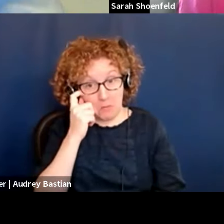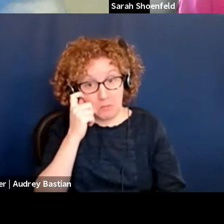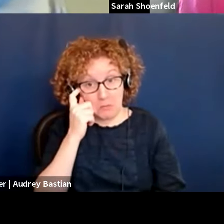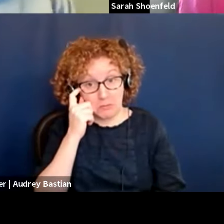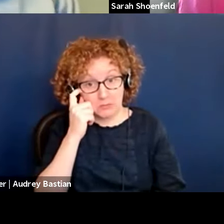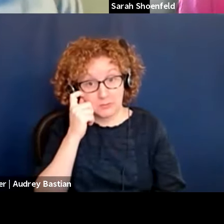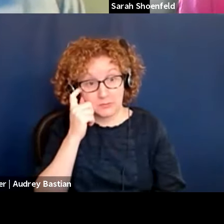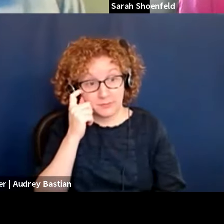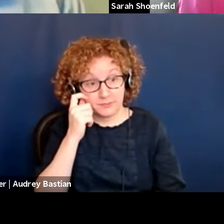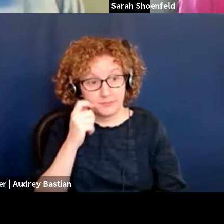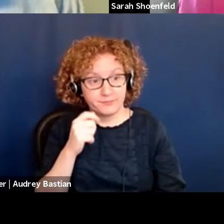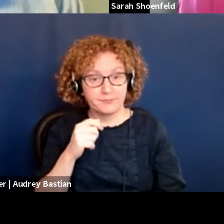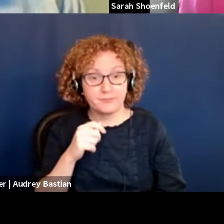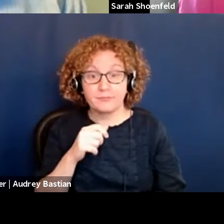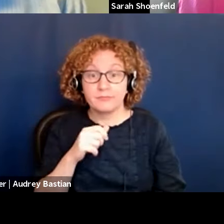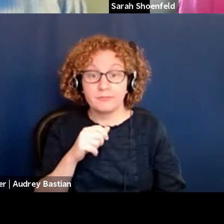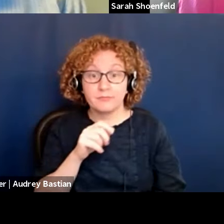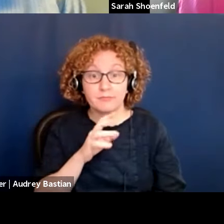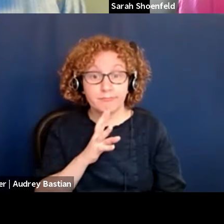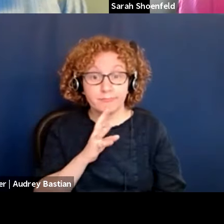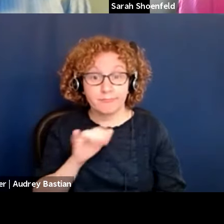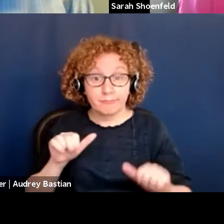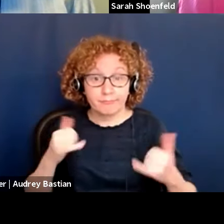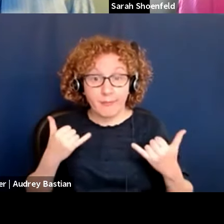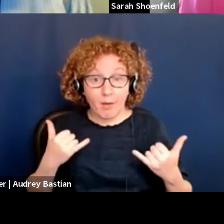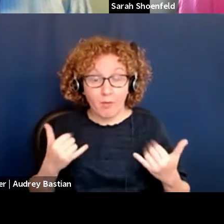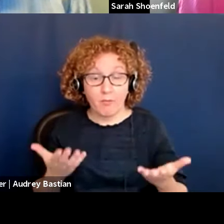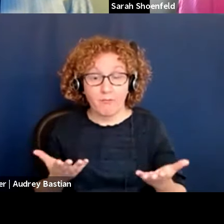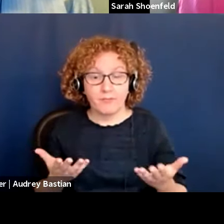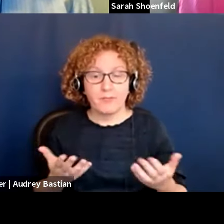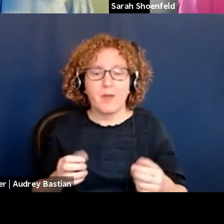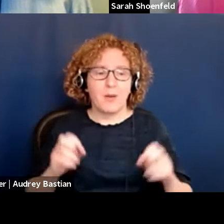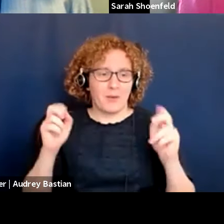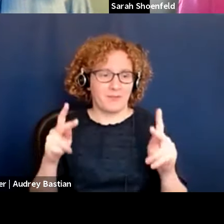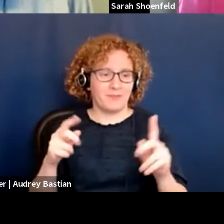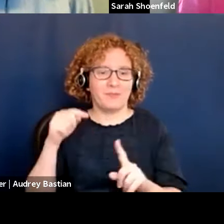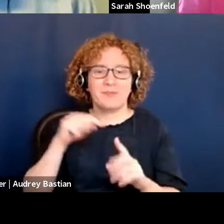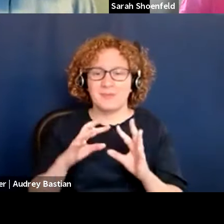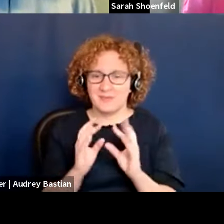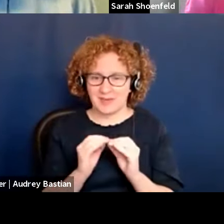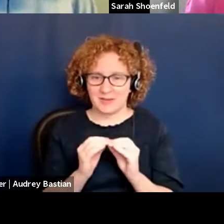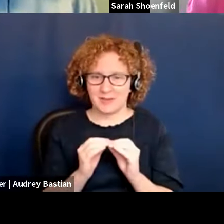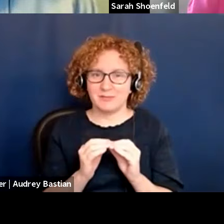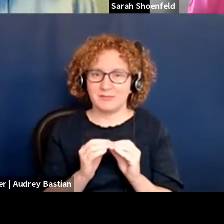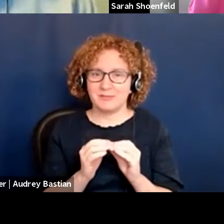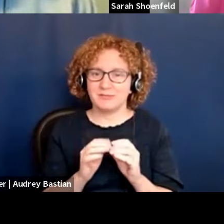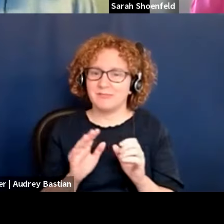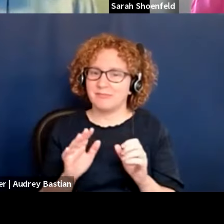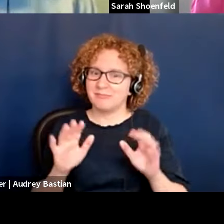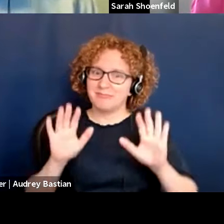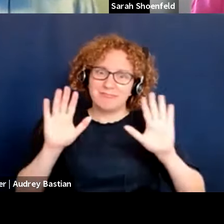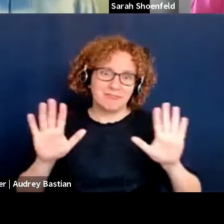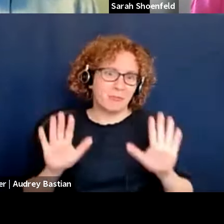Am I unmuted now? Yep, you're on. Oh, okay. Well, this session has absolutely been so